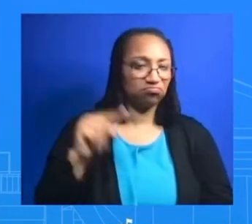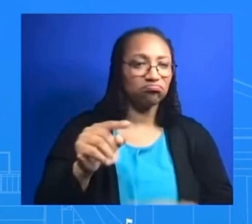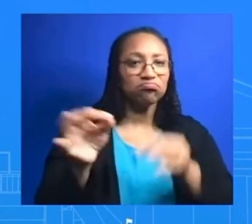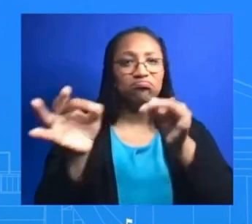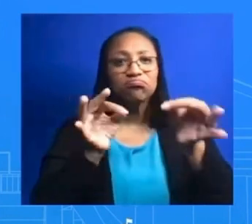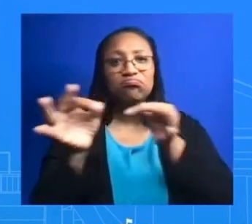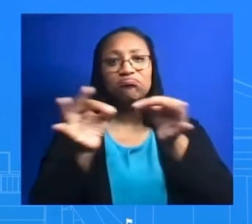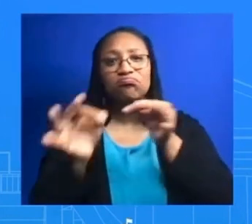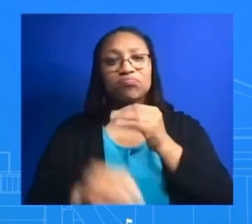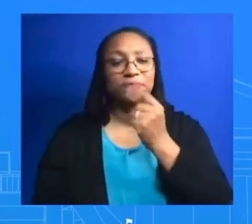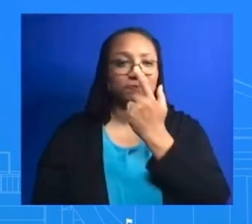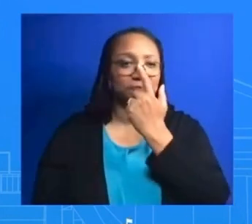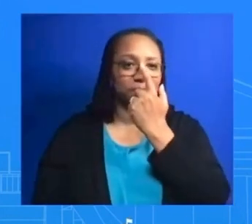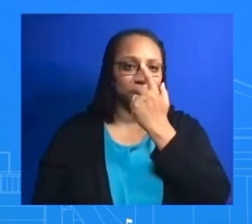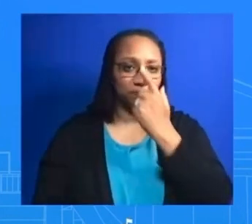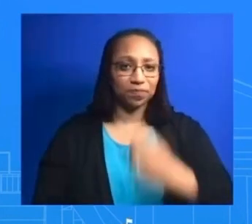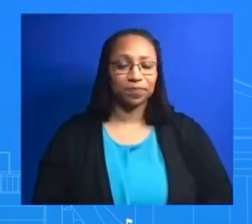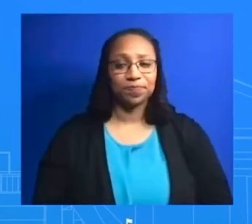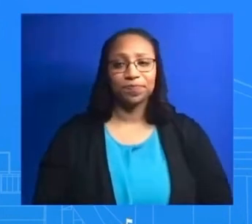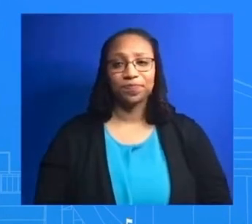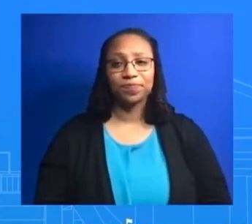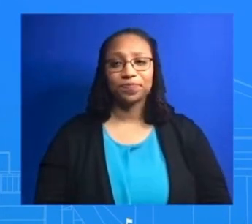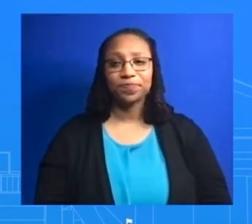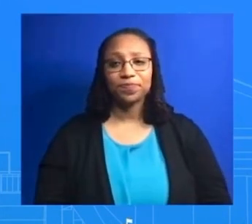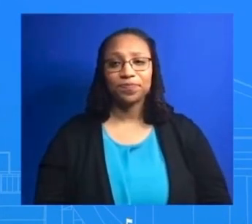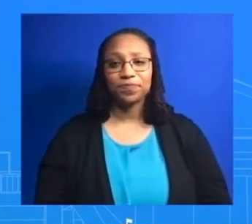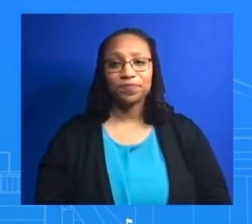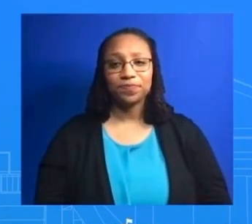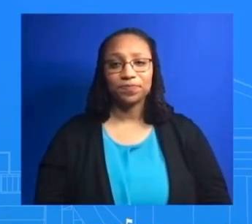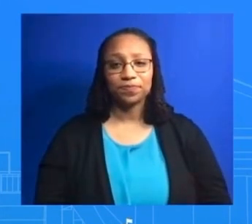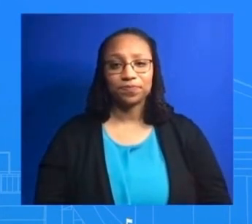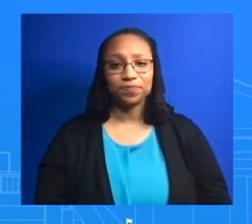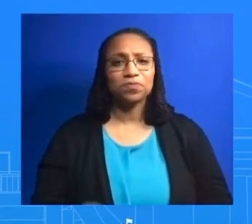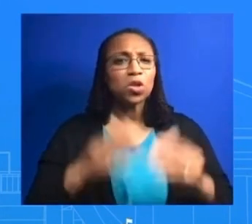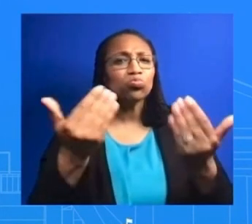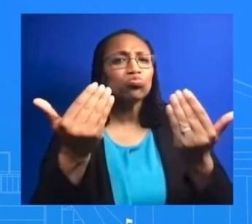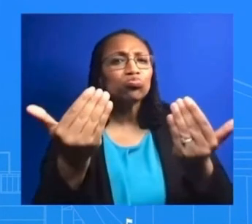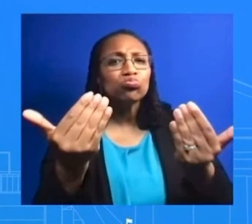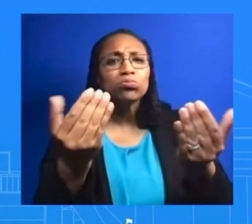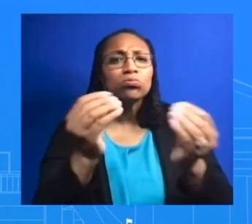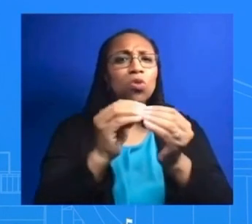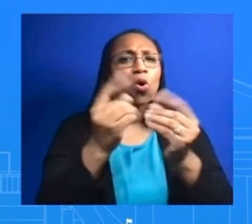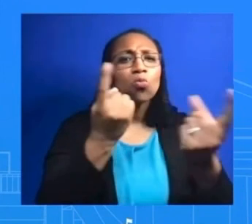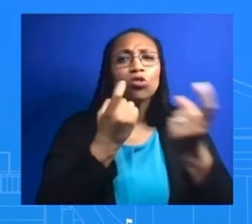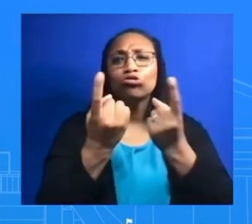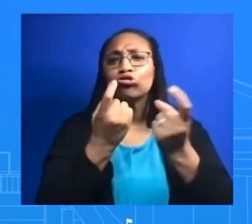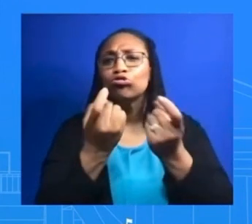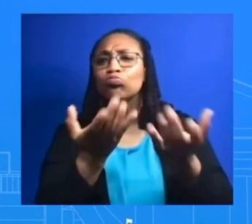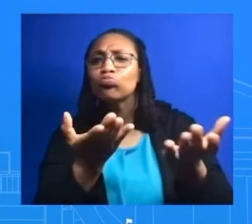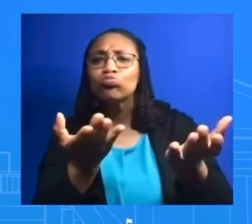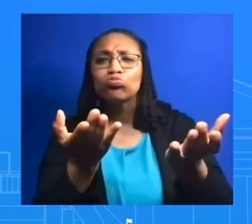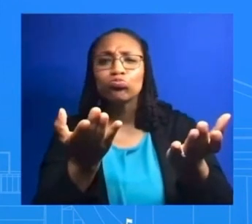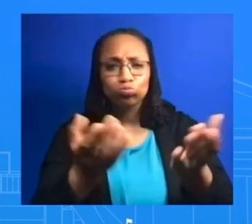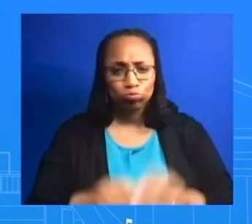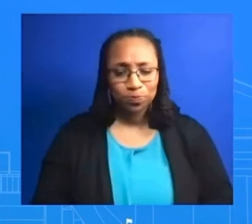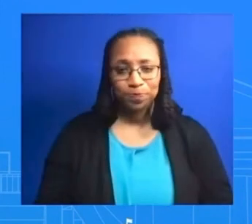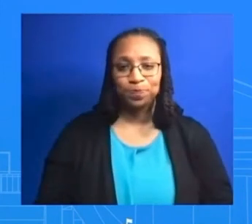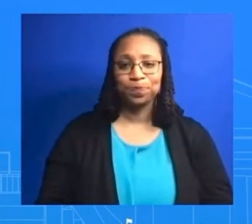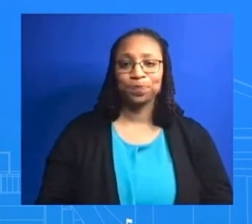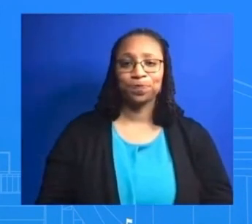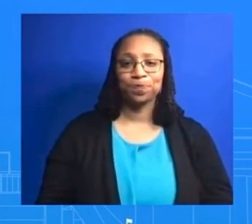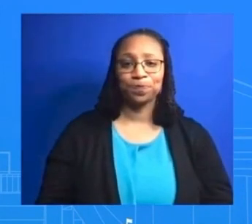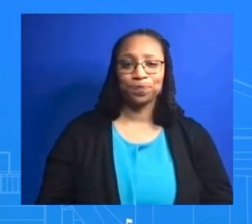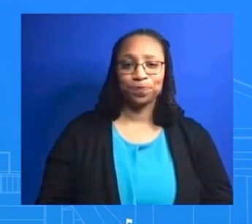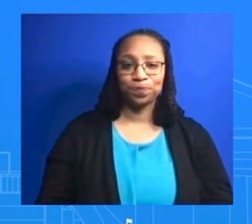we'll take a couple more. Go ahead. Yes, thank you, Karine. Question. The Democrats like to distinguish themselves as being different than Republicans